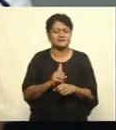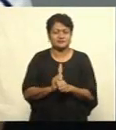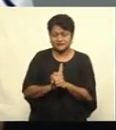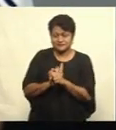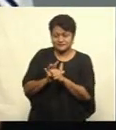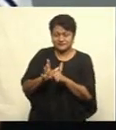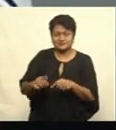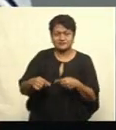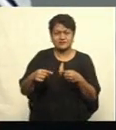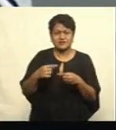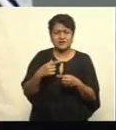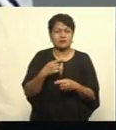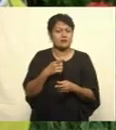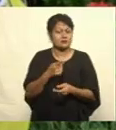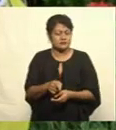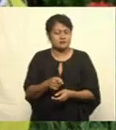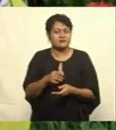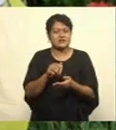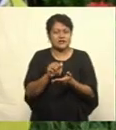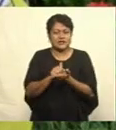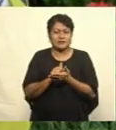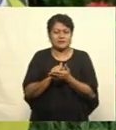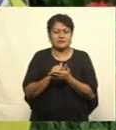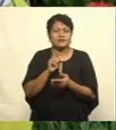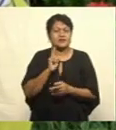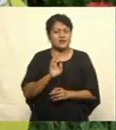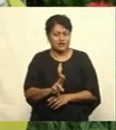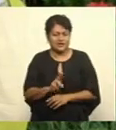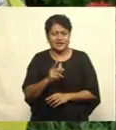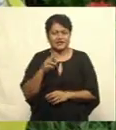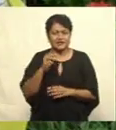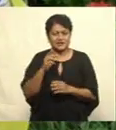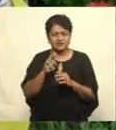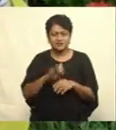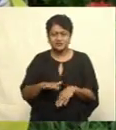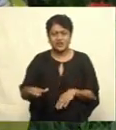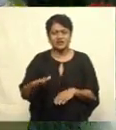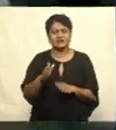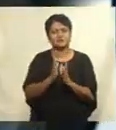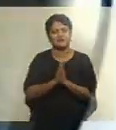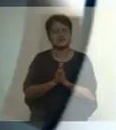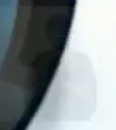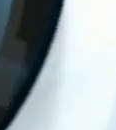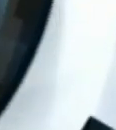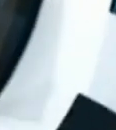all the while keeping her child in her prayers. Kritika Kumar, FBC News.